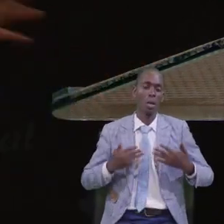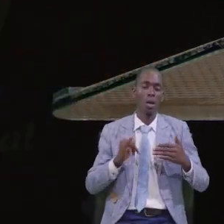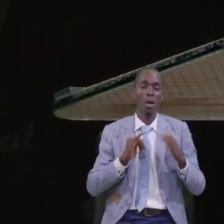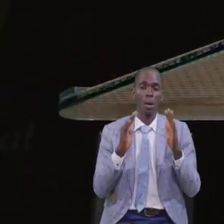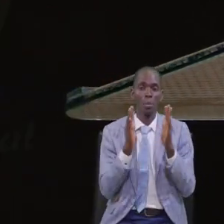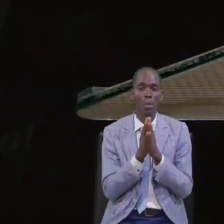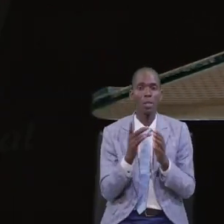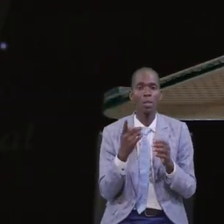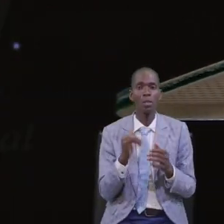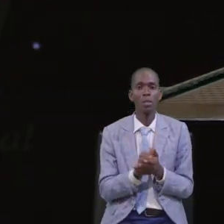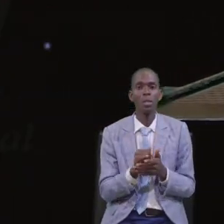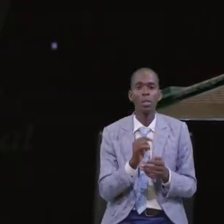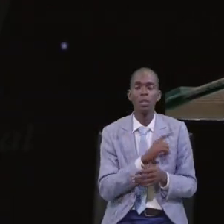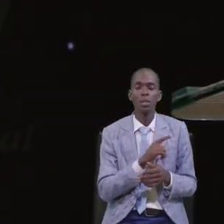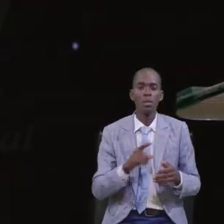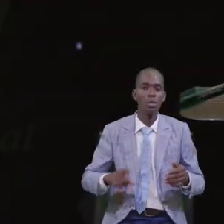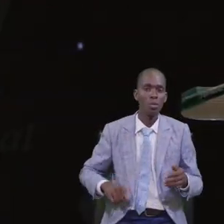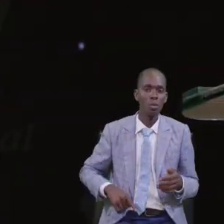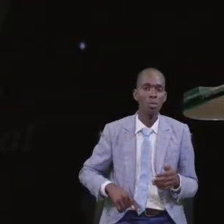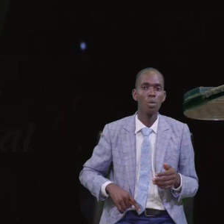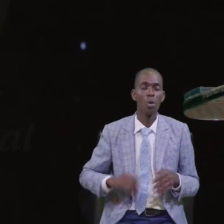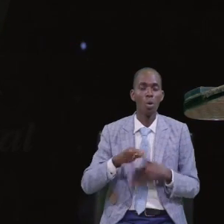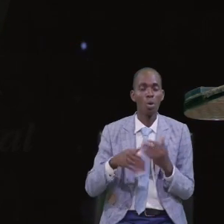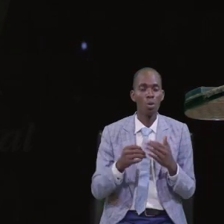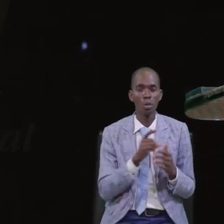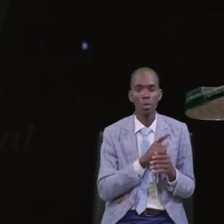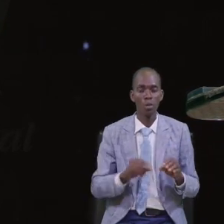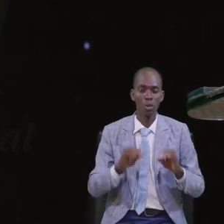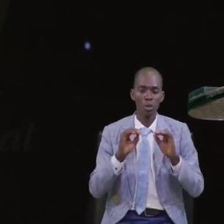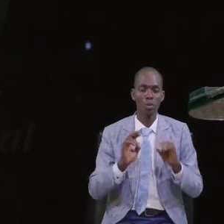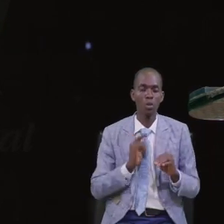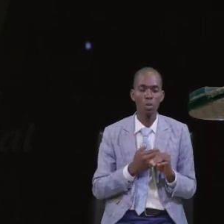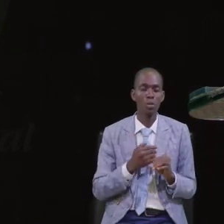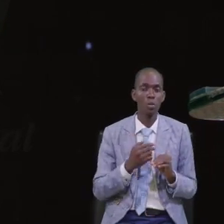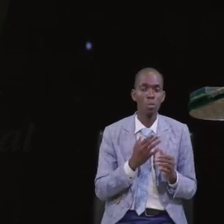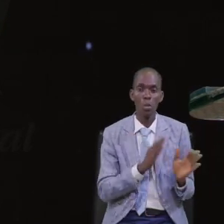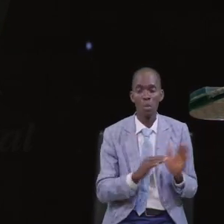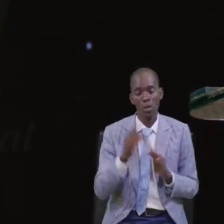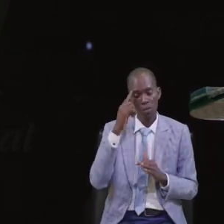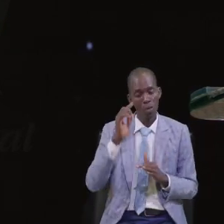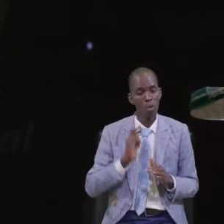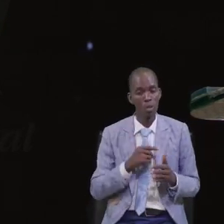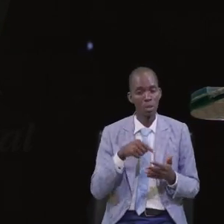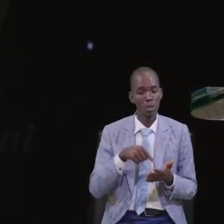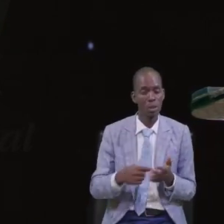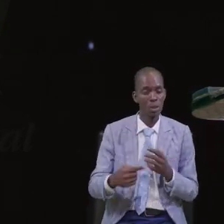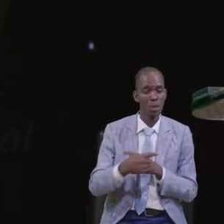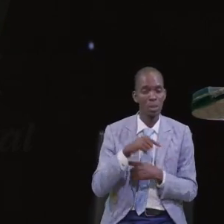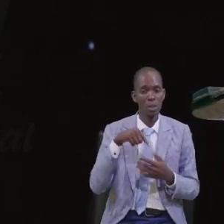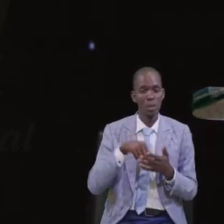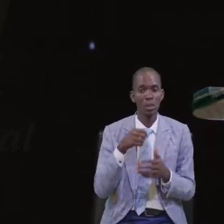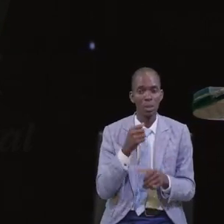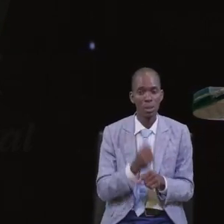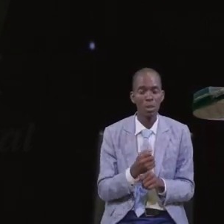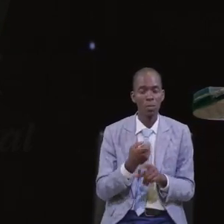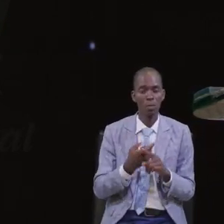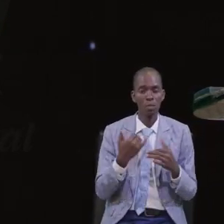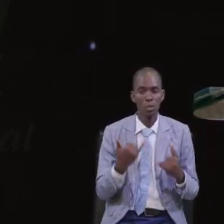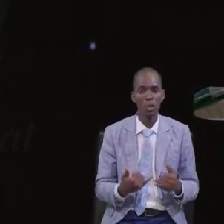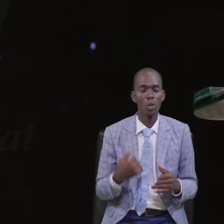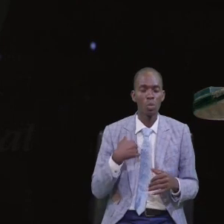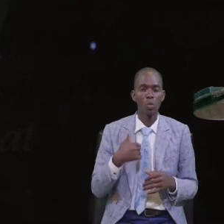what the Lord brings to us this day and this year and henceforth will make the best use